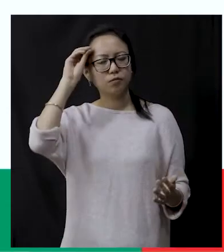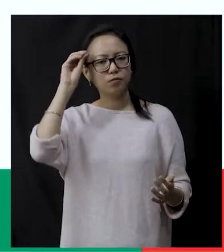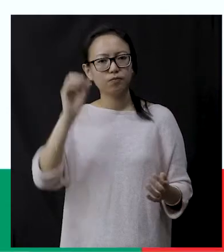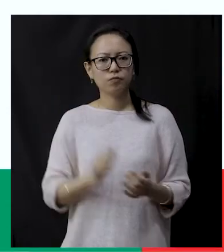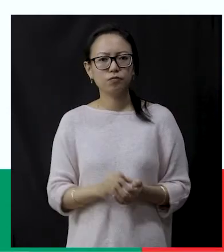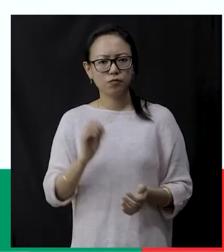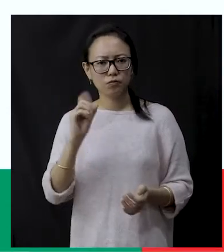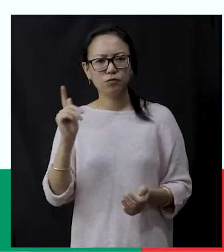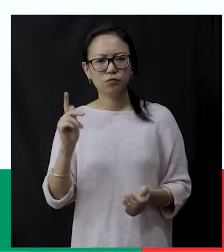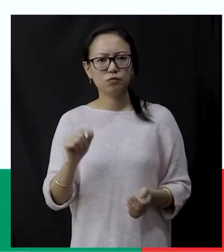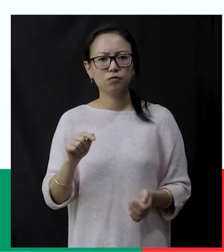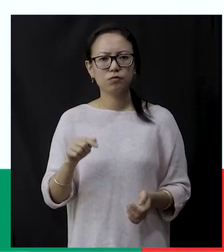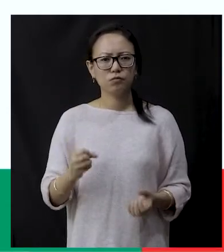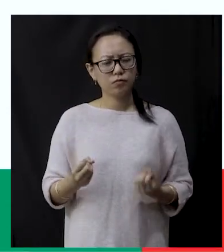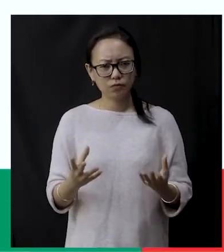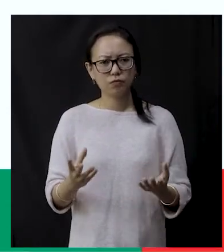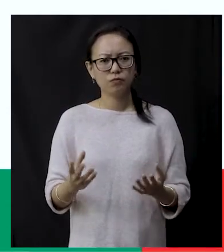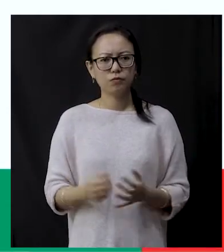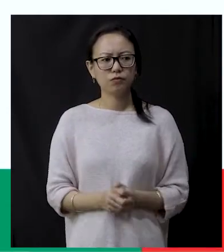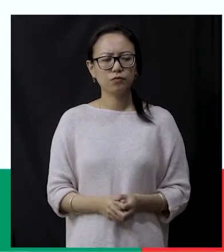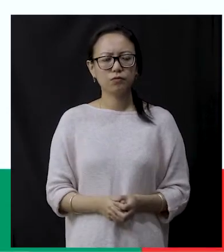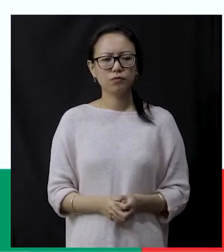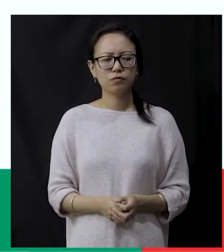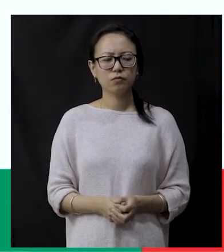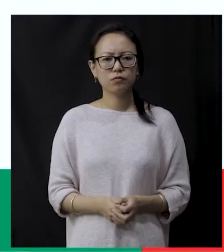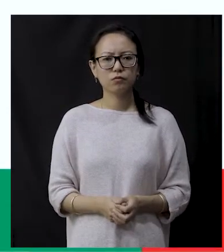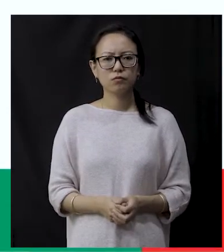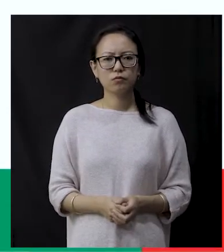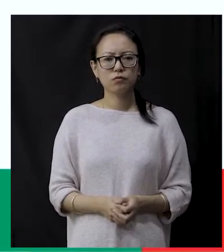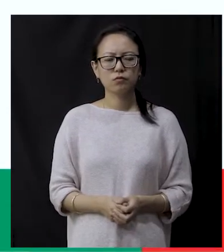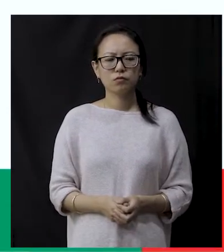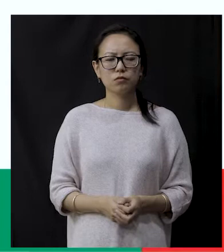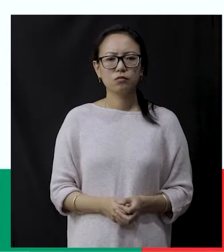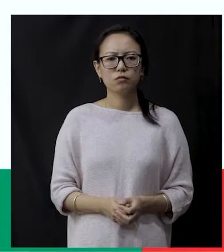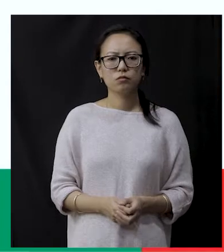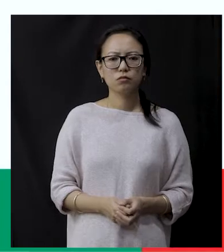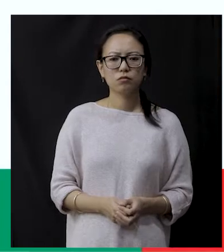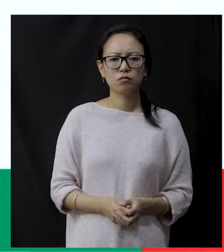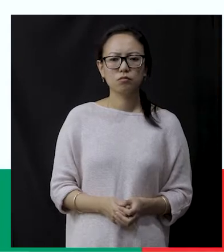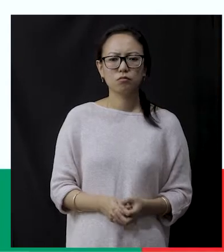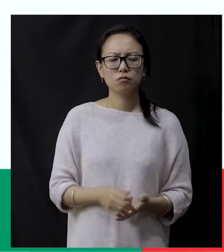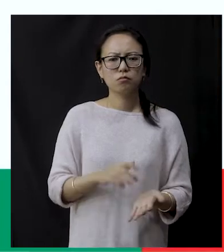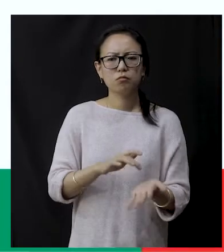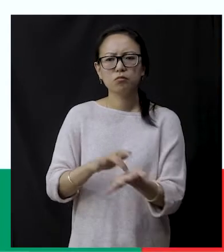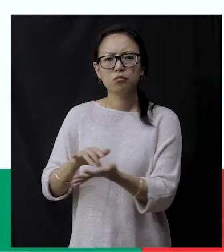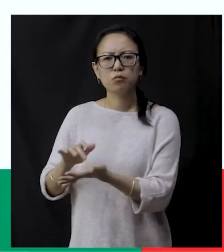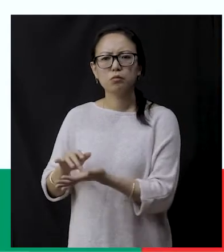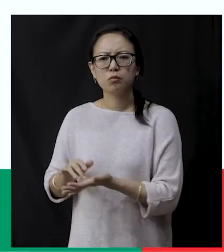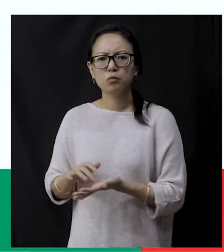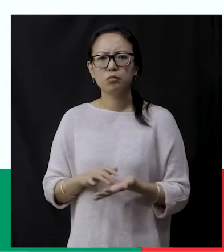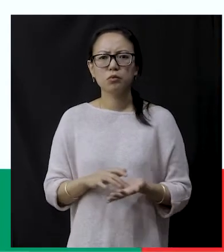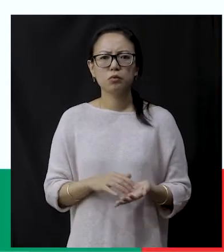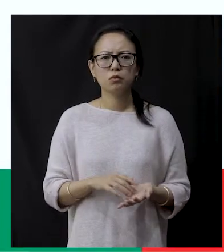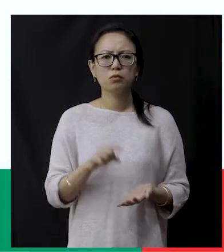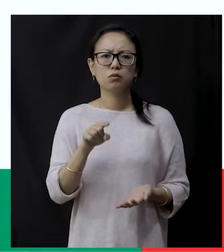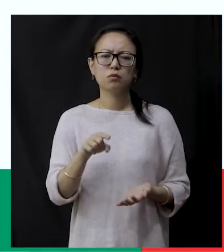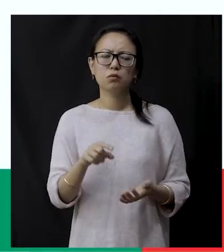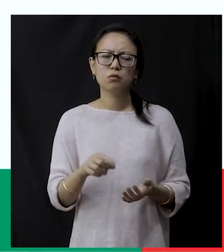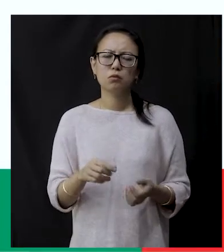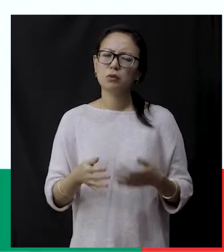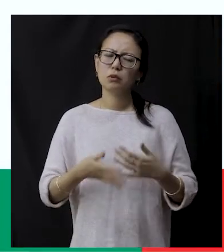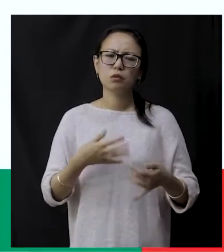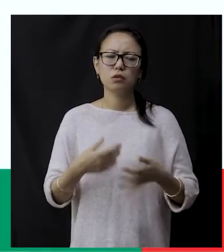ready? Okay. So you have to, wherever you are, you have to follow after me.